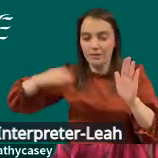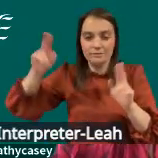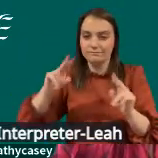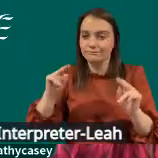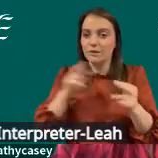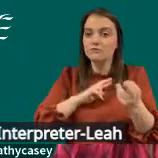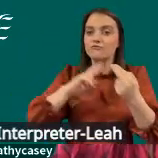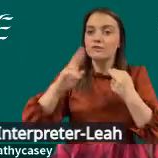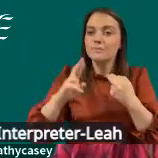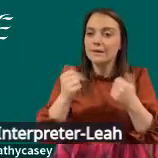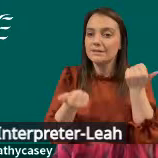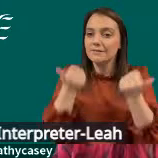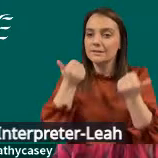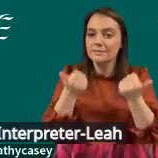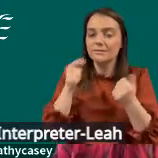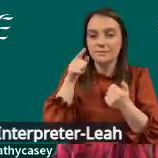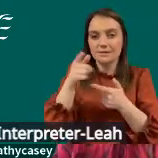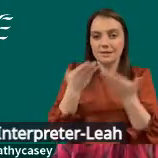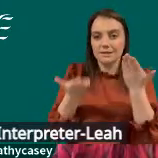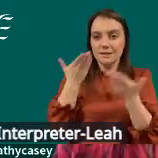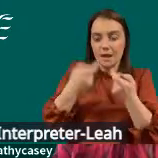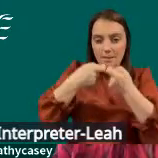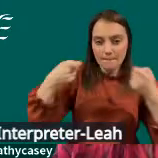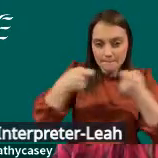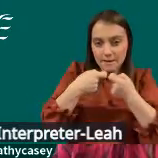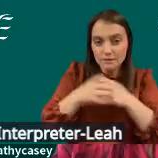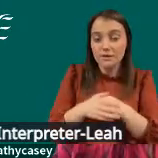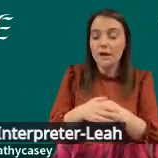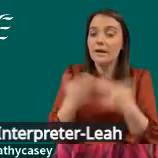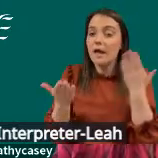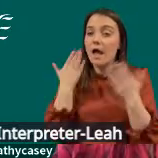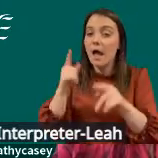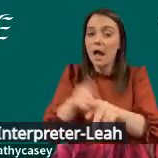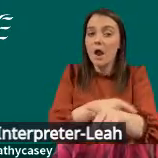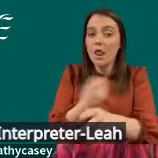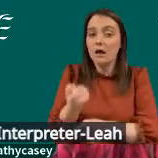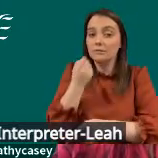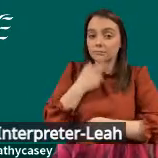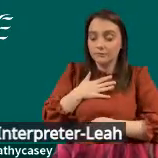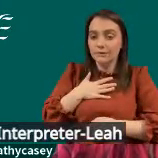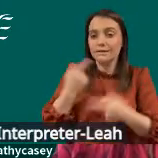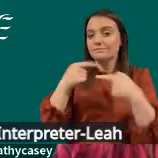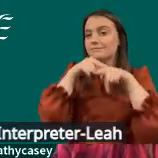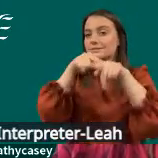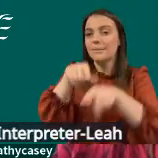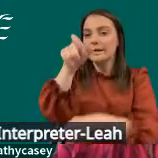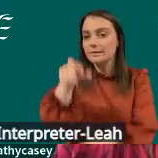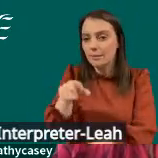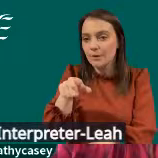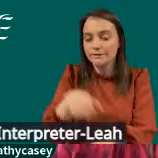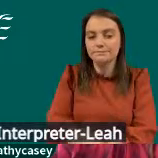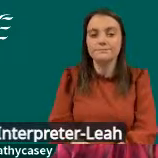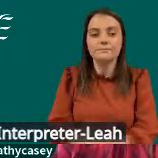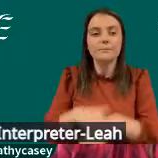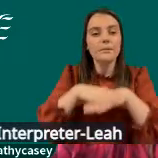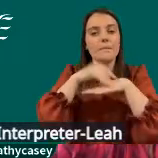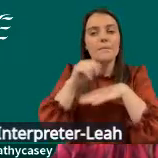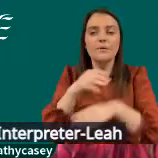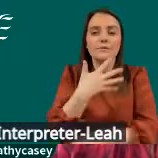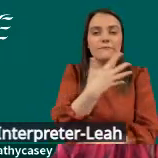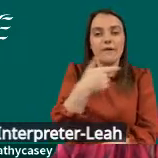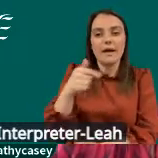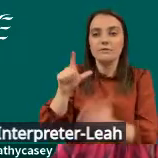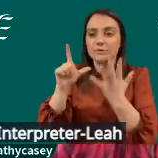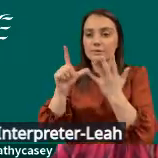symptoms. And the length of time we're on it varies for every single individual. As mentioned earlier, most of the symptoms will last for 5 to 7